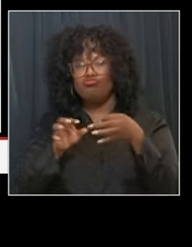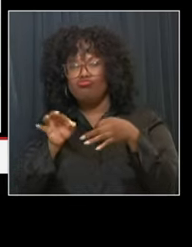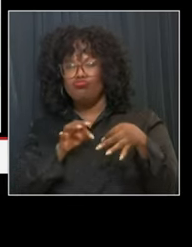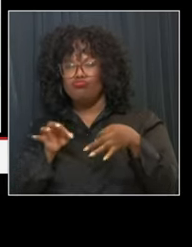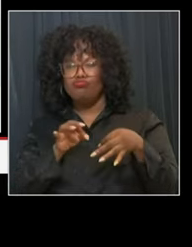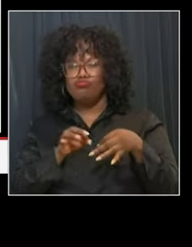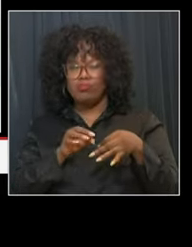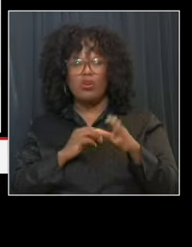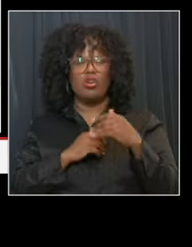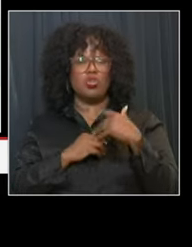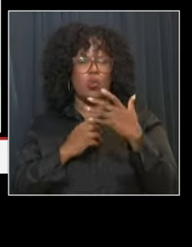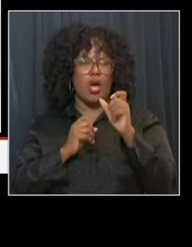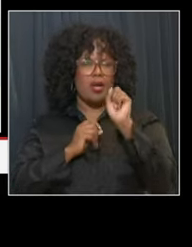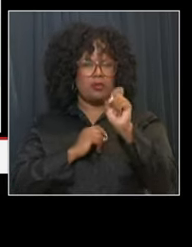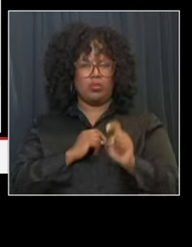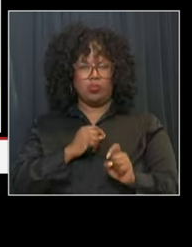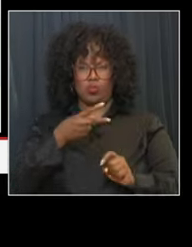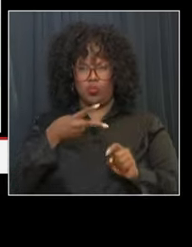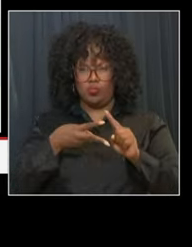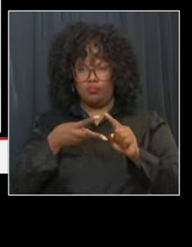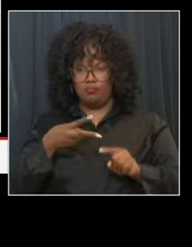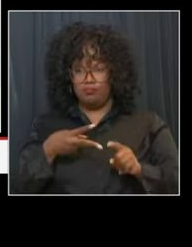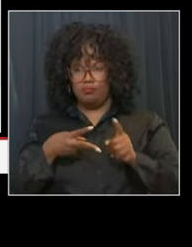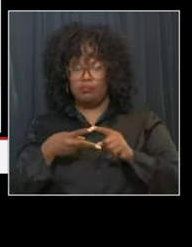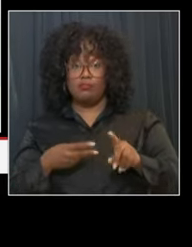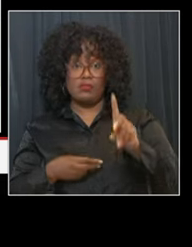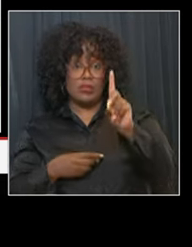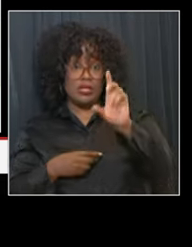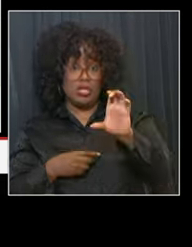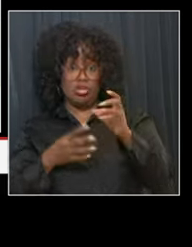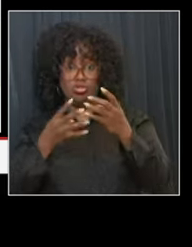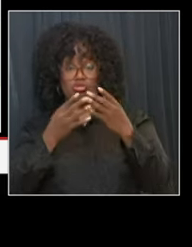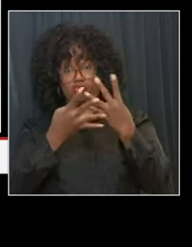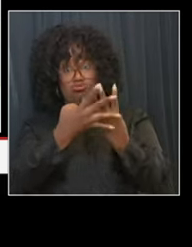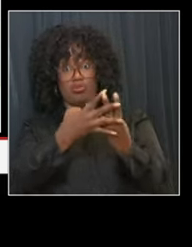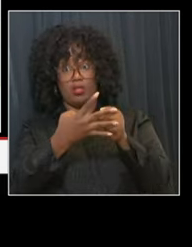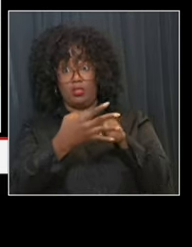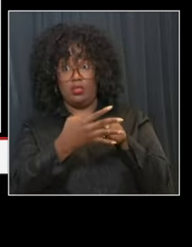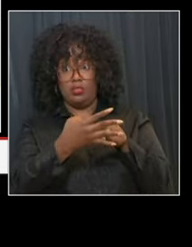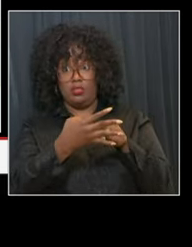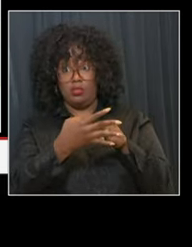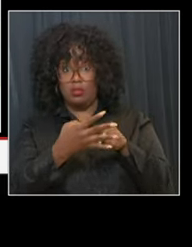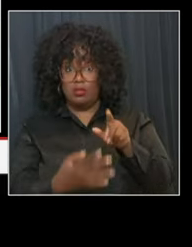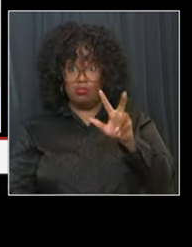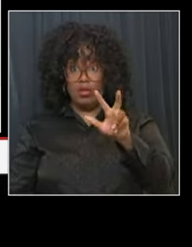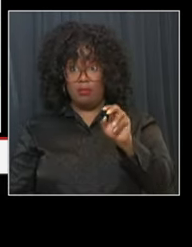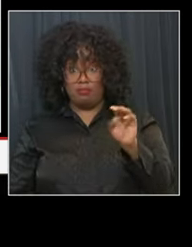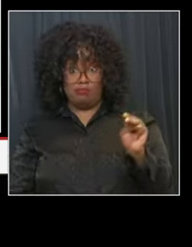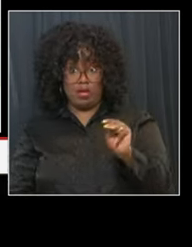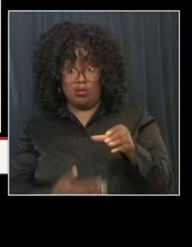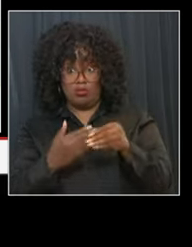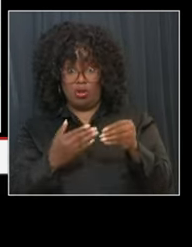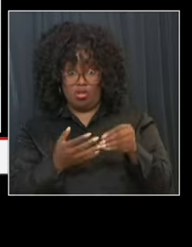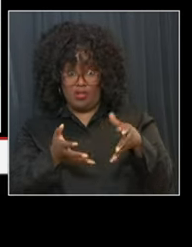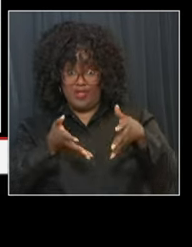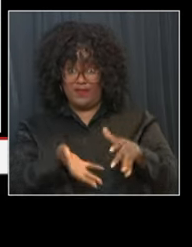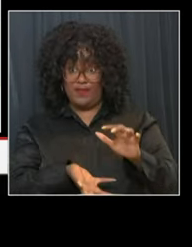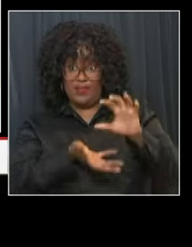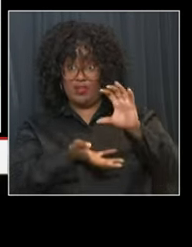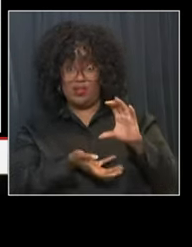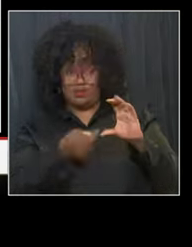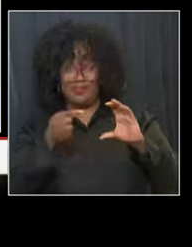jail, moving out the $460 million in capital dollars, so we have the $3 million left. We had previously tried to look at